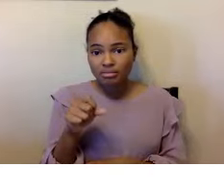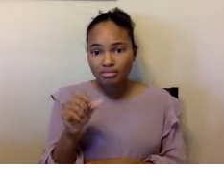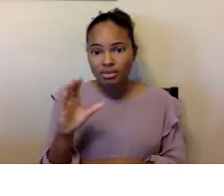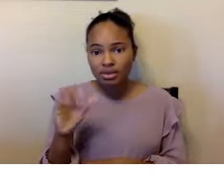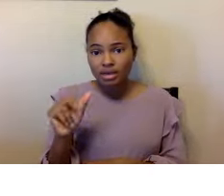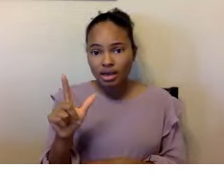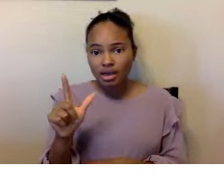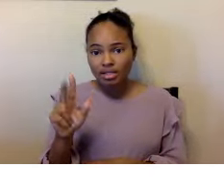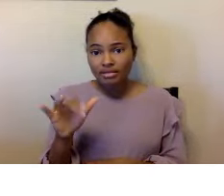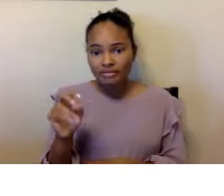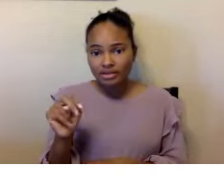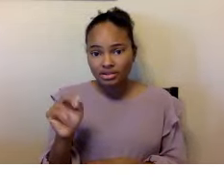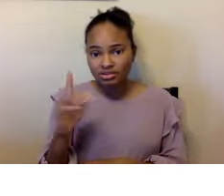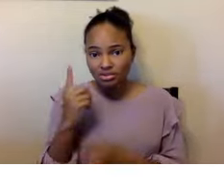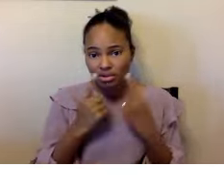I was